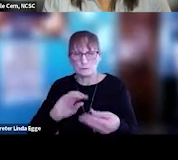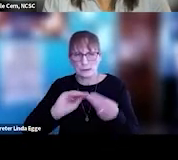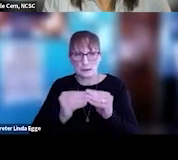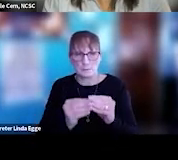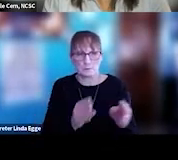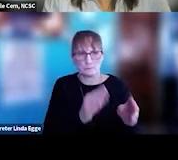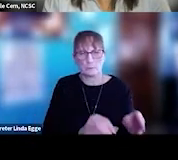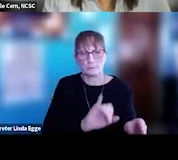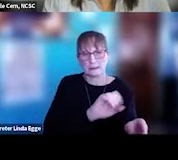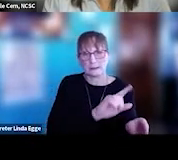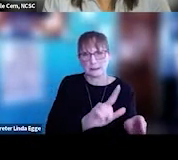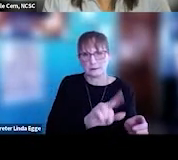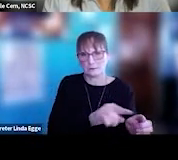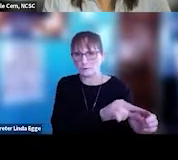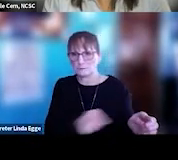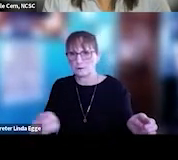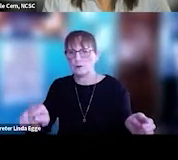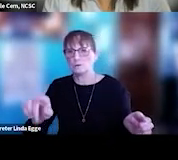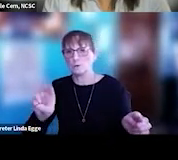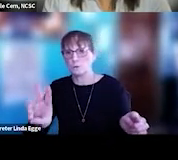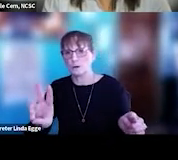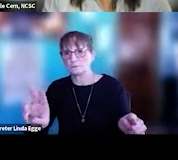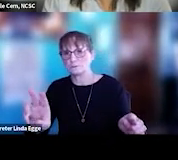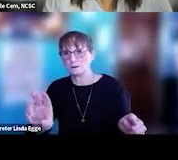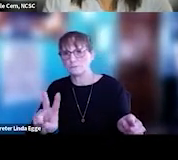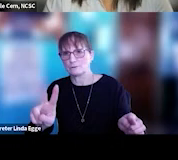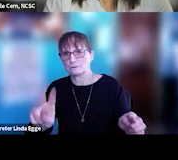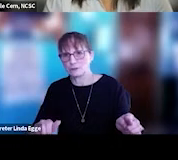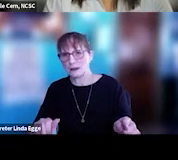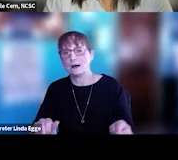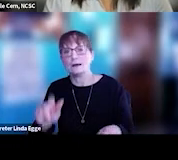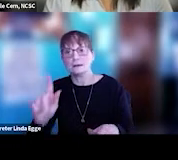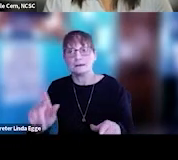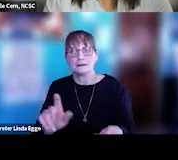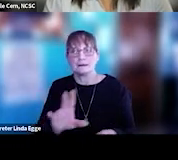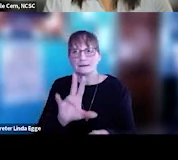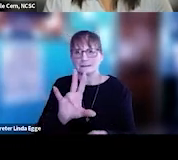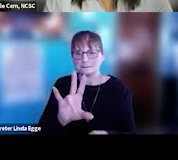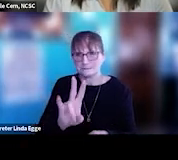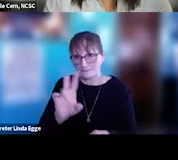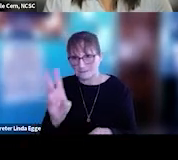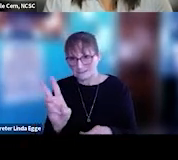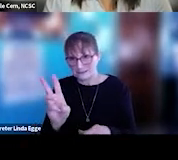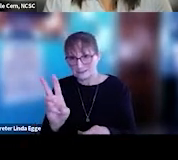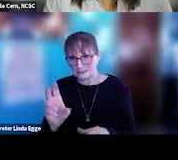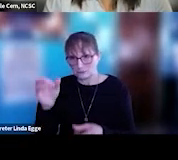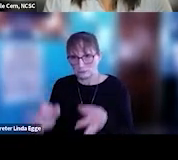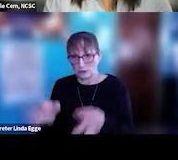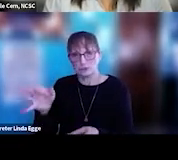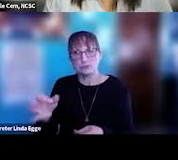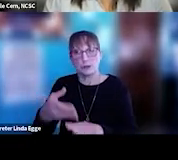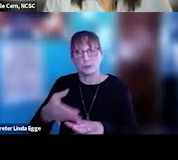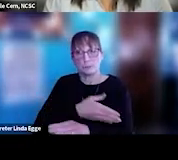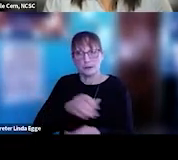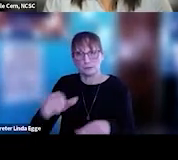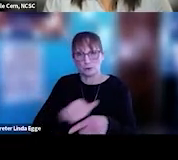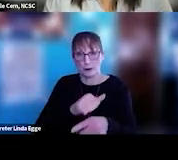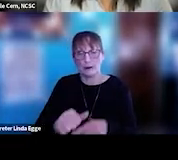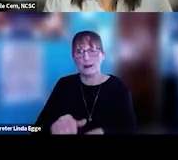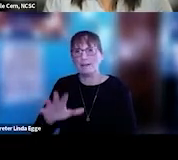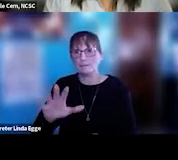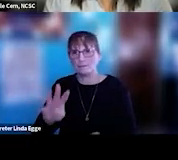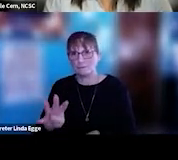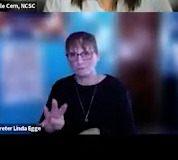Illinois to West Virginia. They're in alphabetical order. 76 judges completed pre-training survey and 54 of